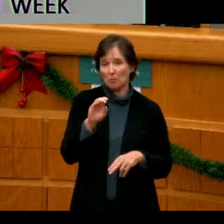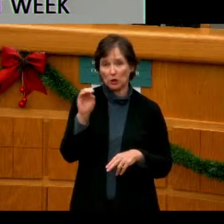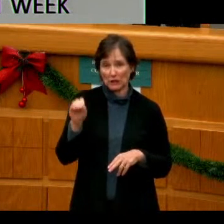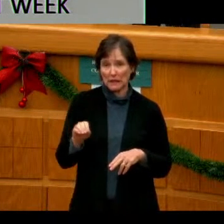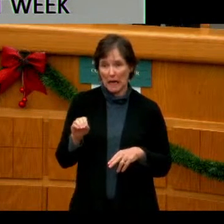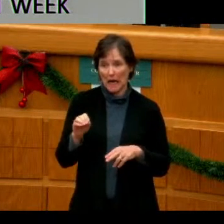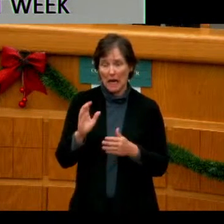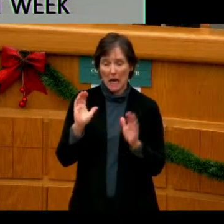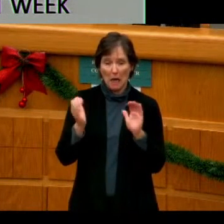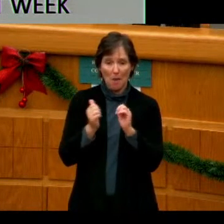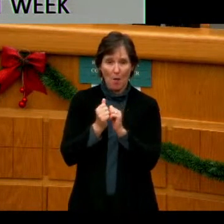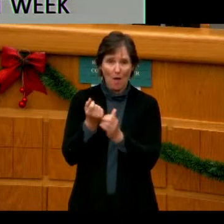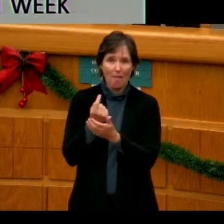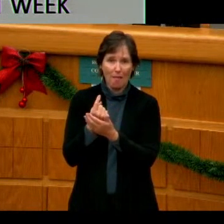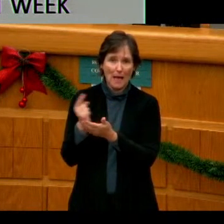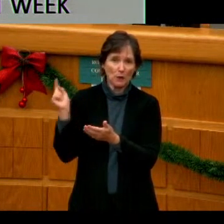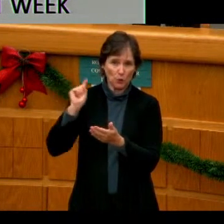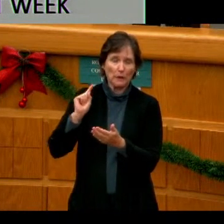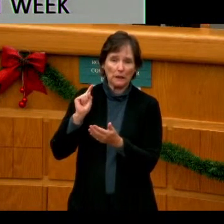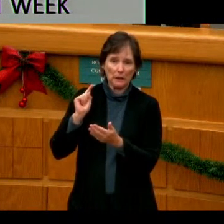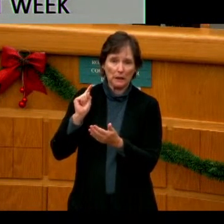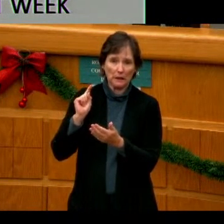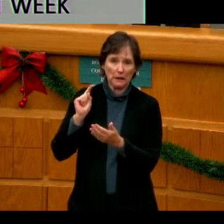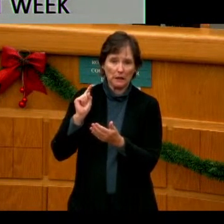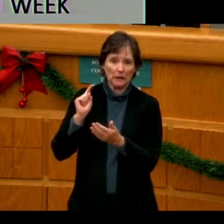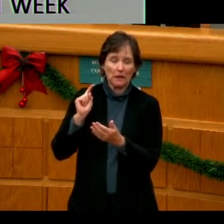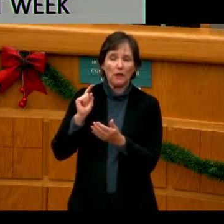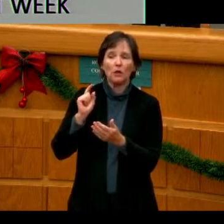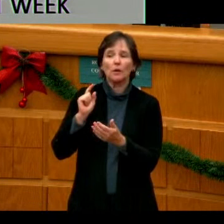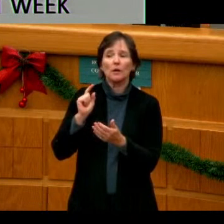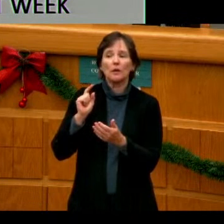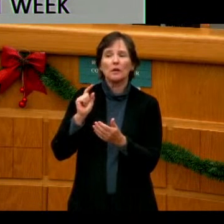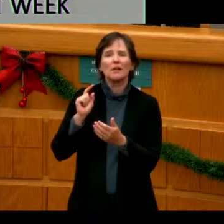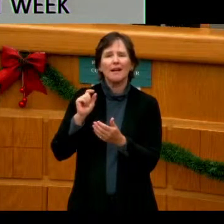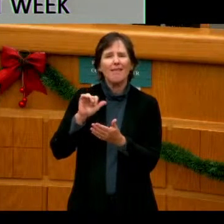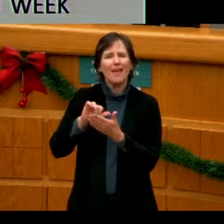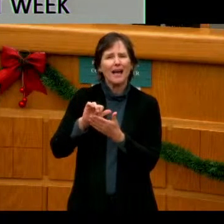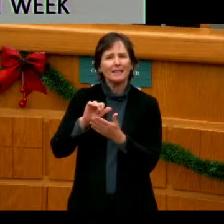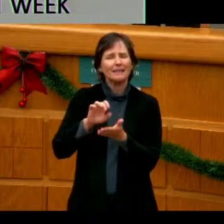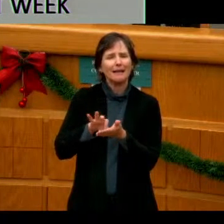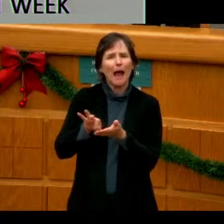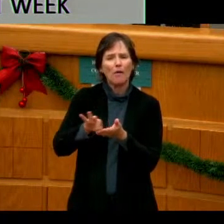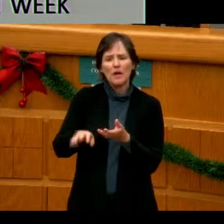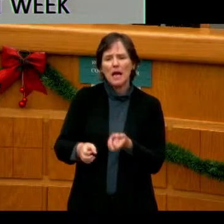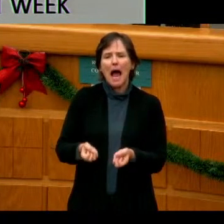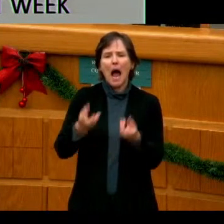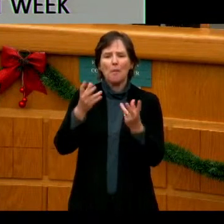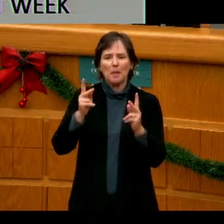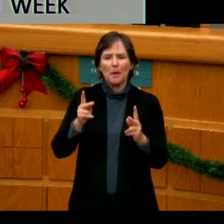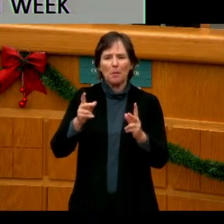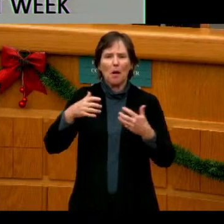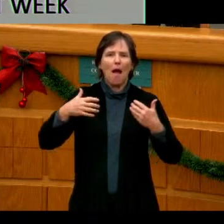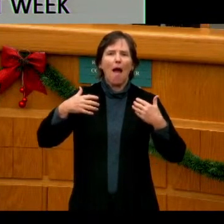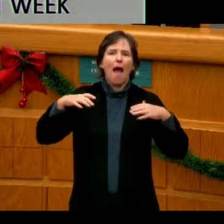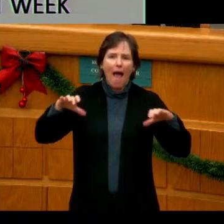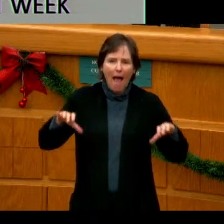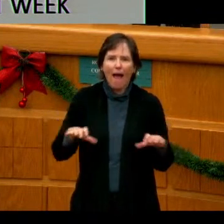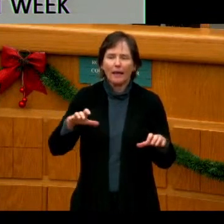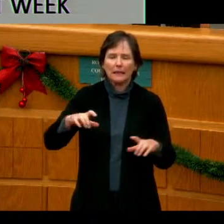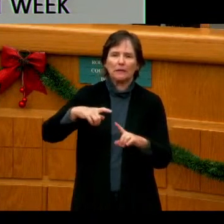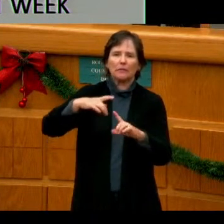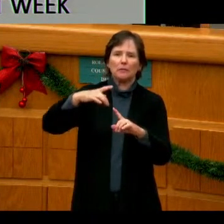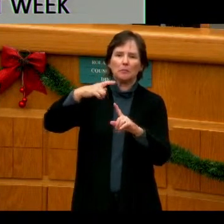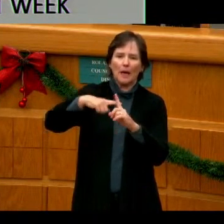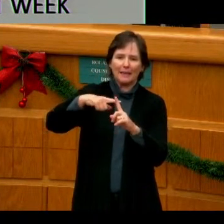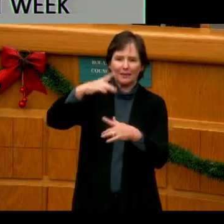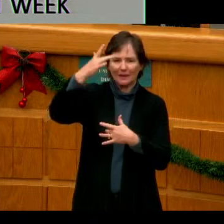week in terms of the number of active cases in the Coastal Bend area. These are confirmed cases that were determined by